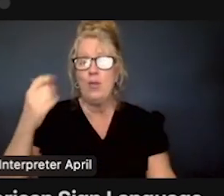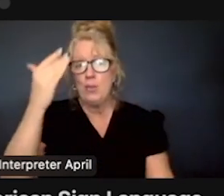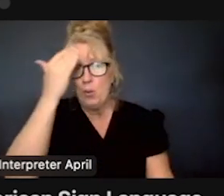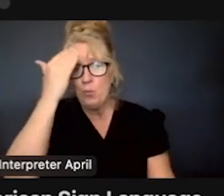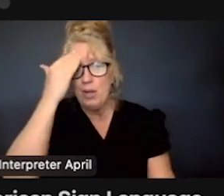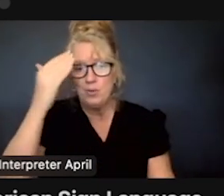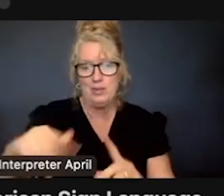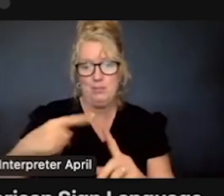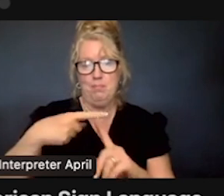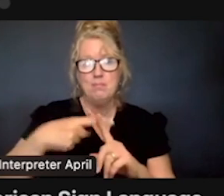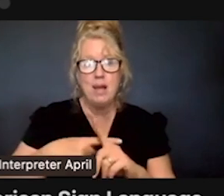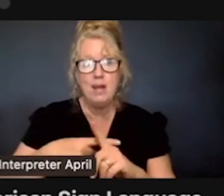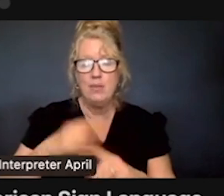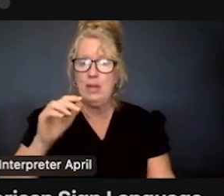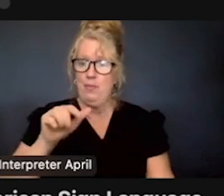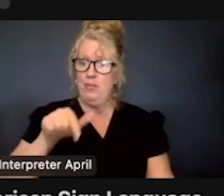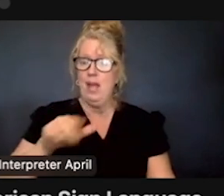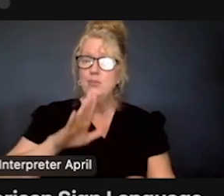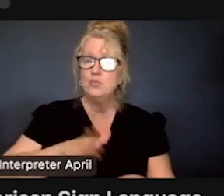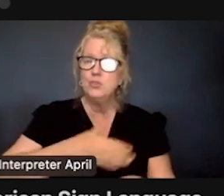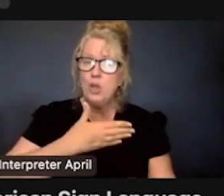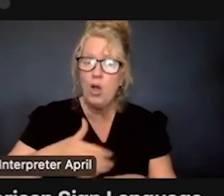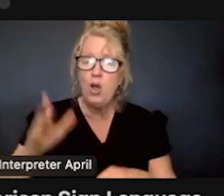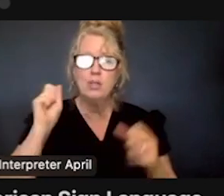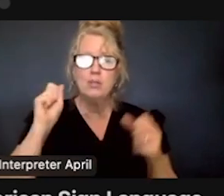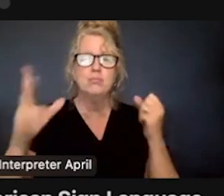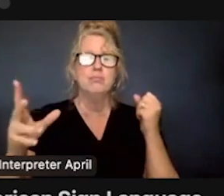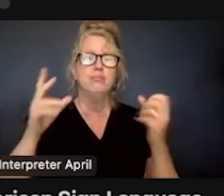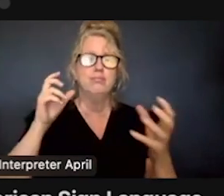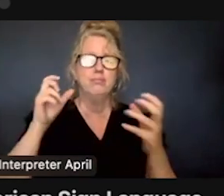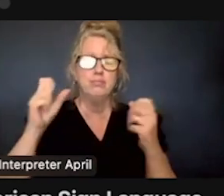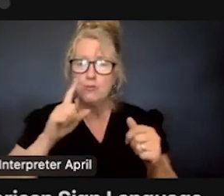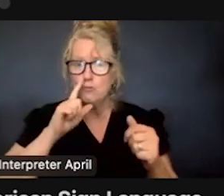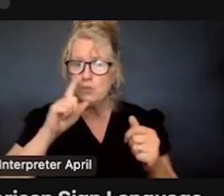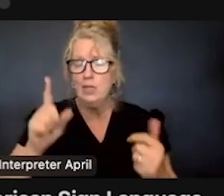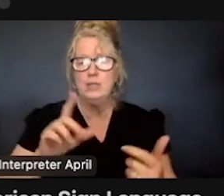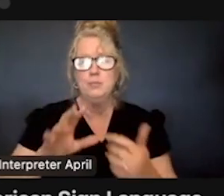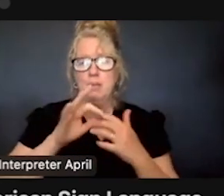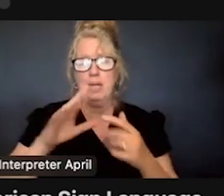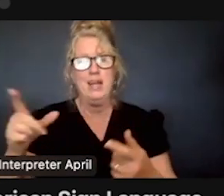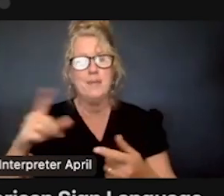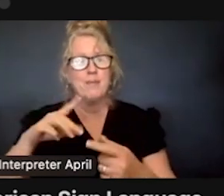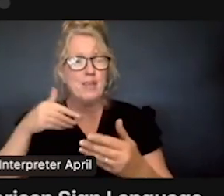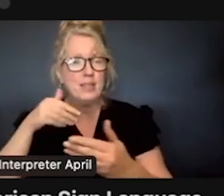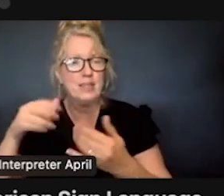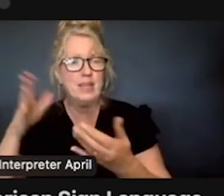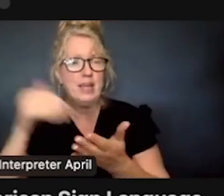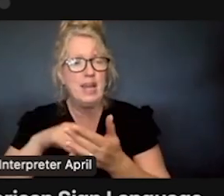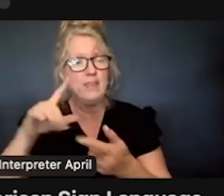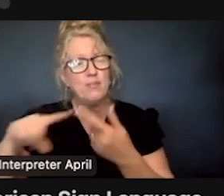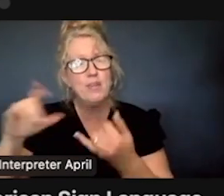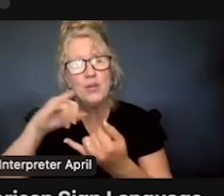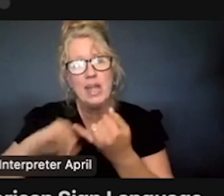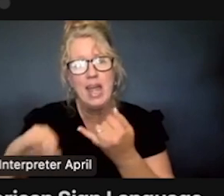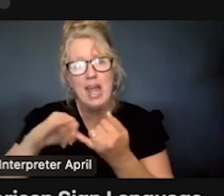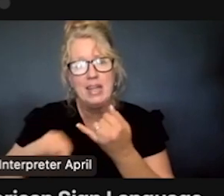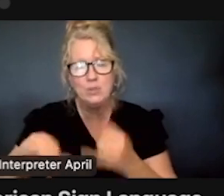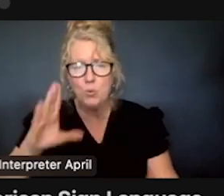is just such a special song. We'll be playing it at the very end, and we encourage you to stay on to hear